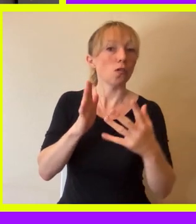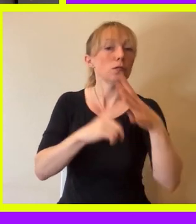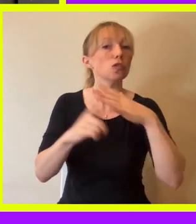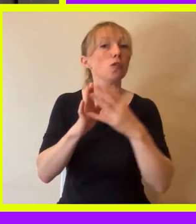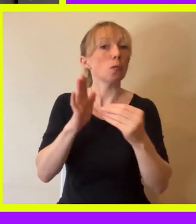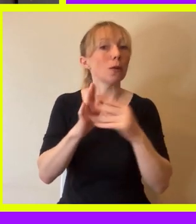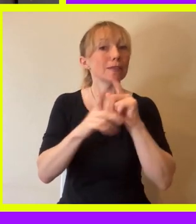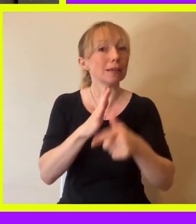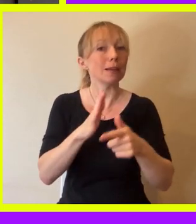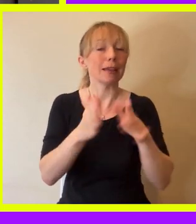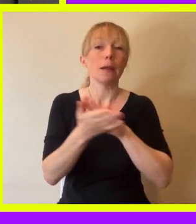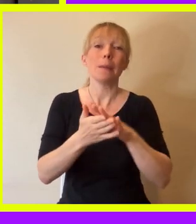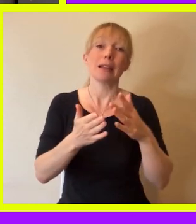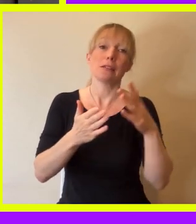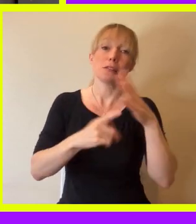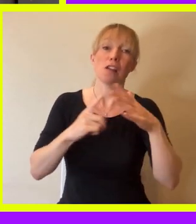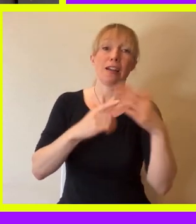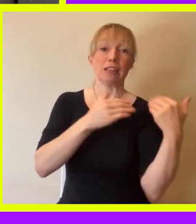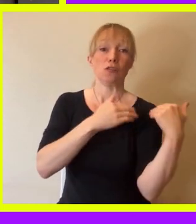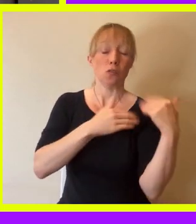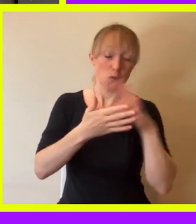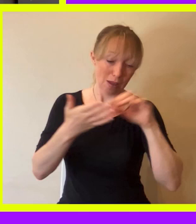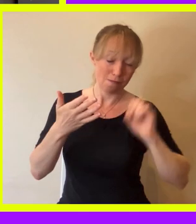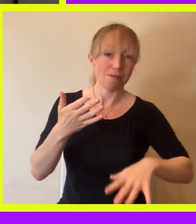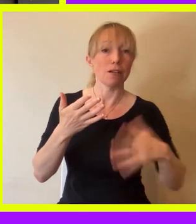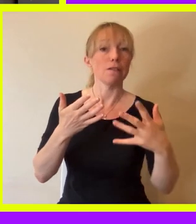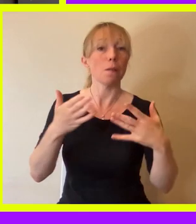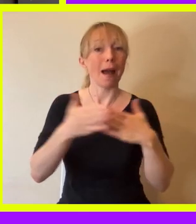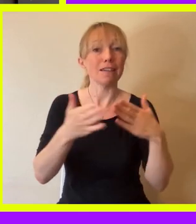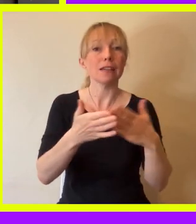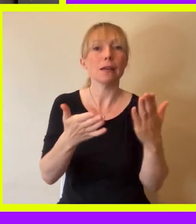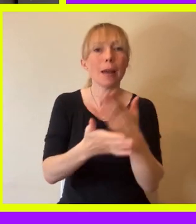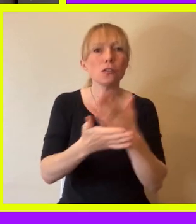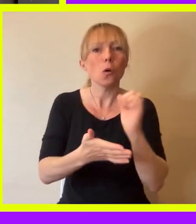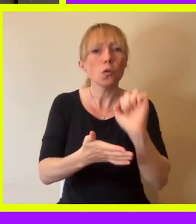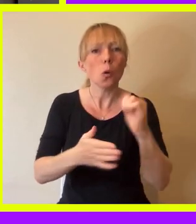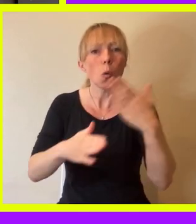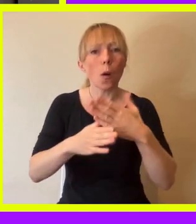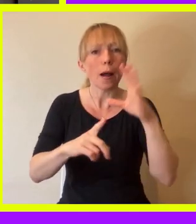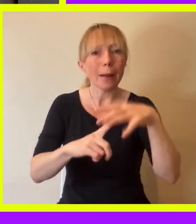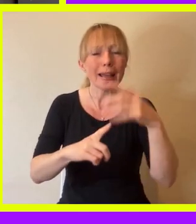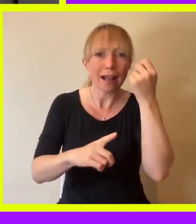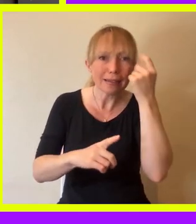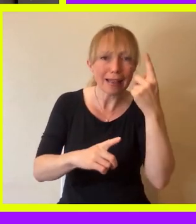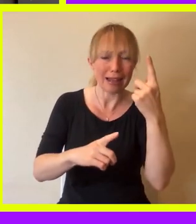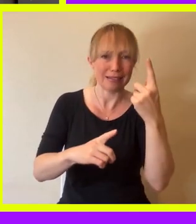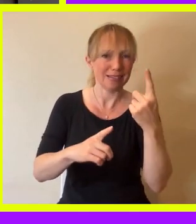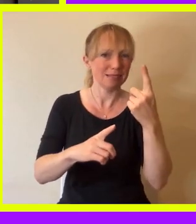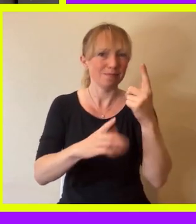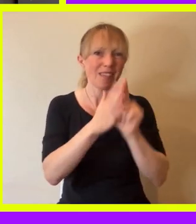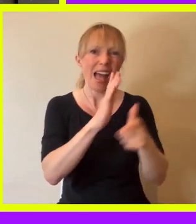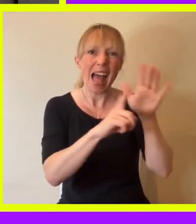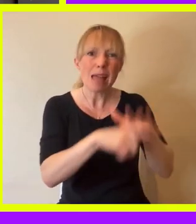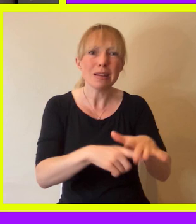barriers. So make sure your workplace understands what ableism is, then identify and eliminate it from your working